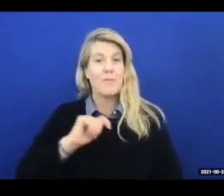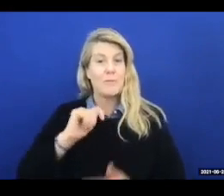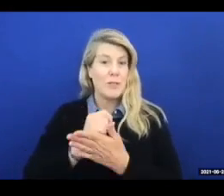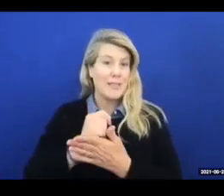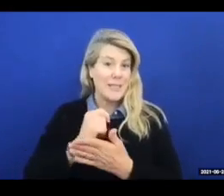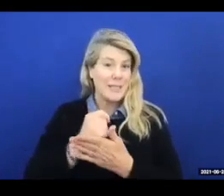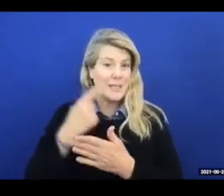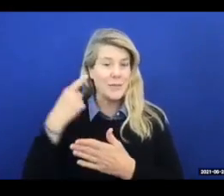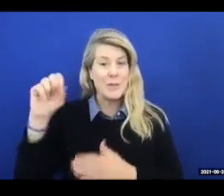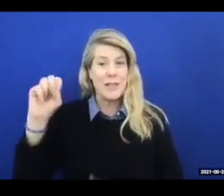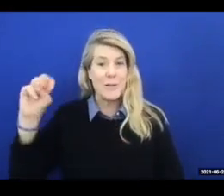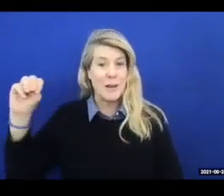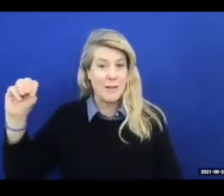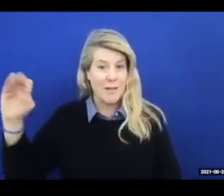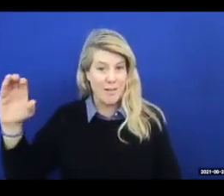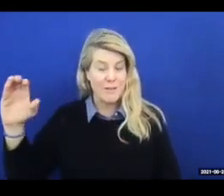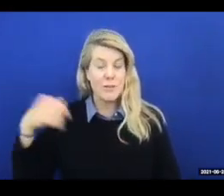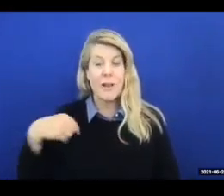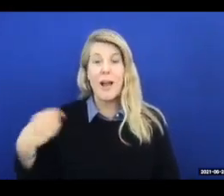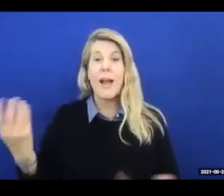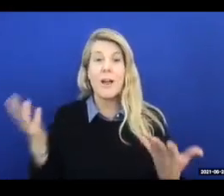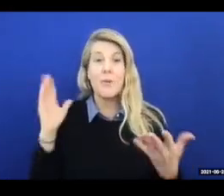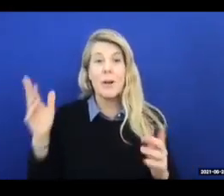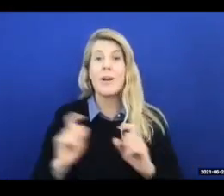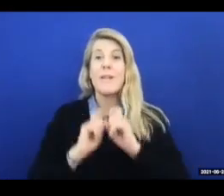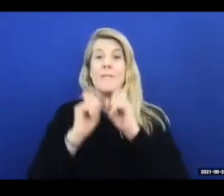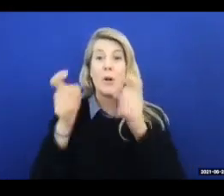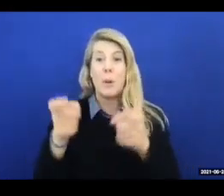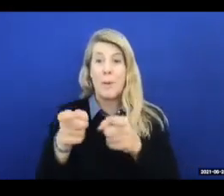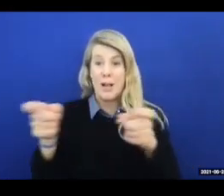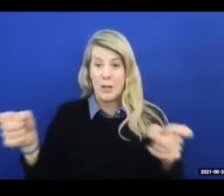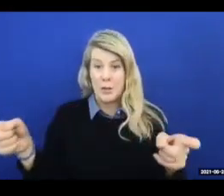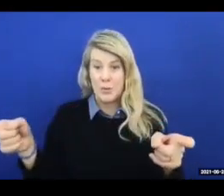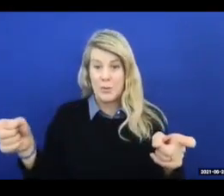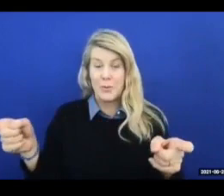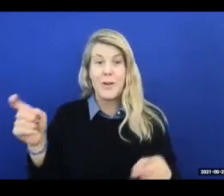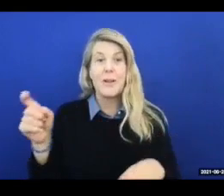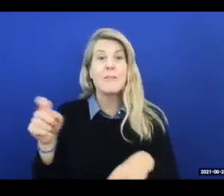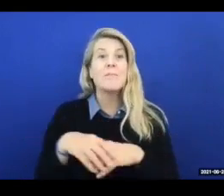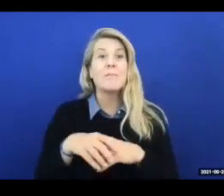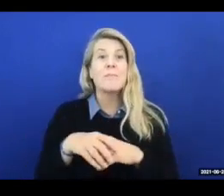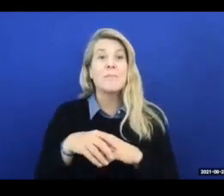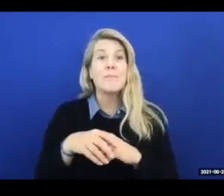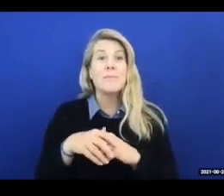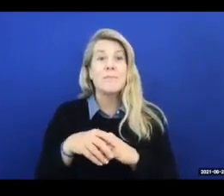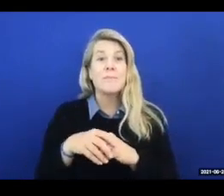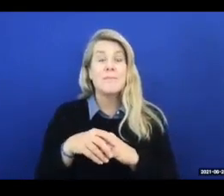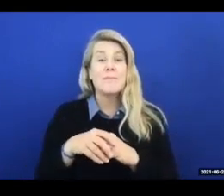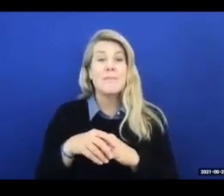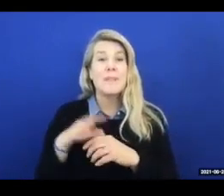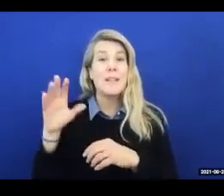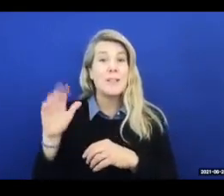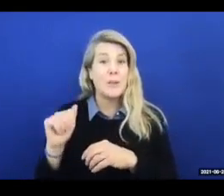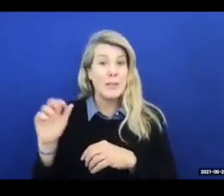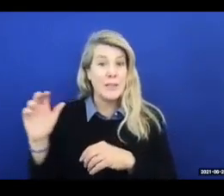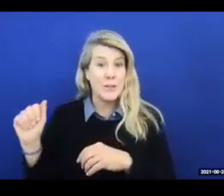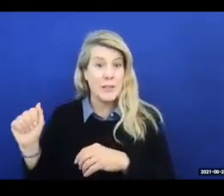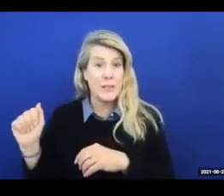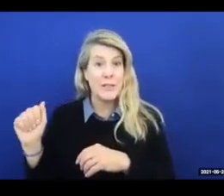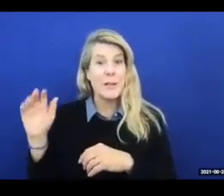College, I hereby confer upon you the bachelor's degree, associate